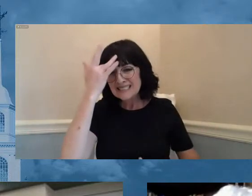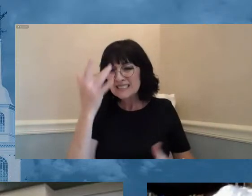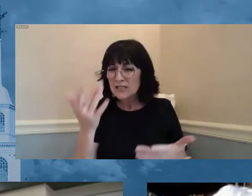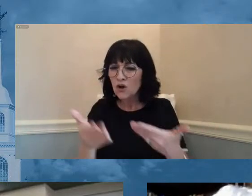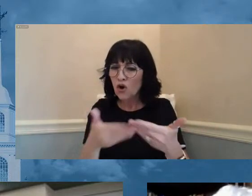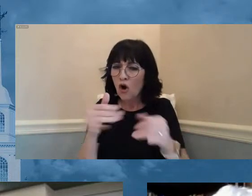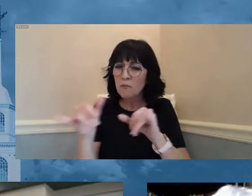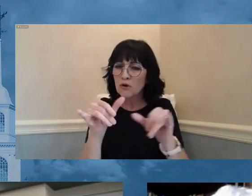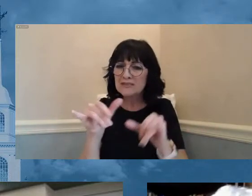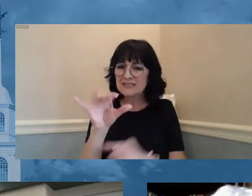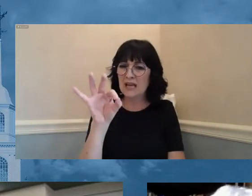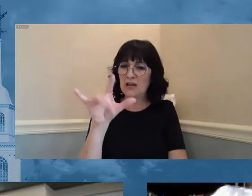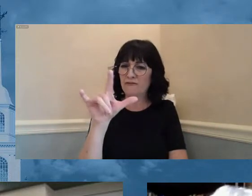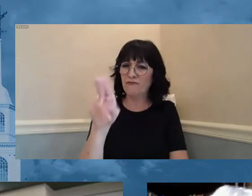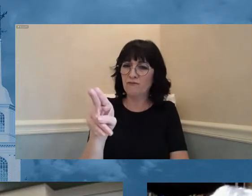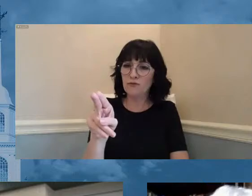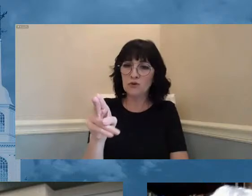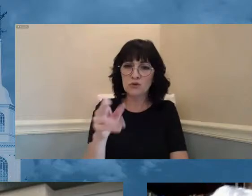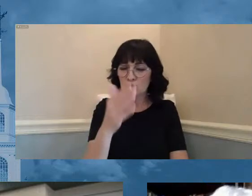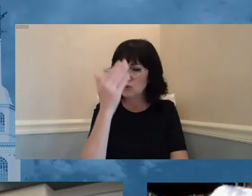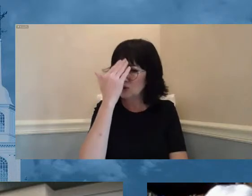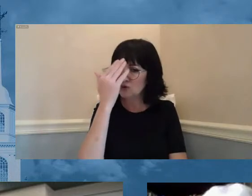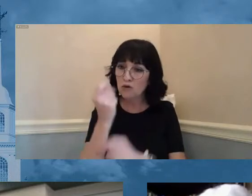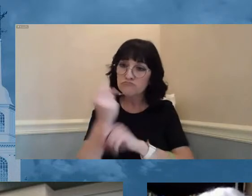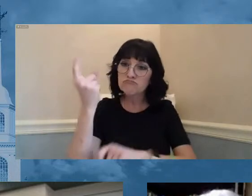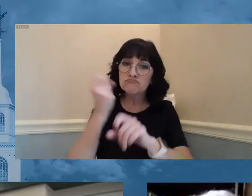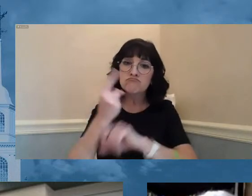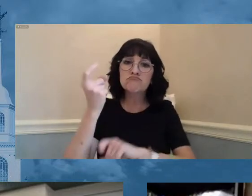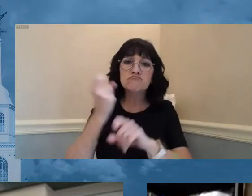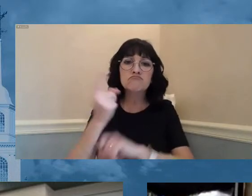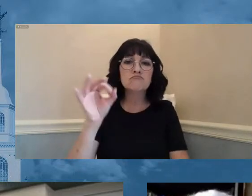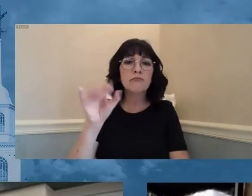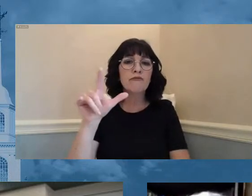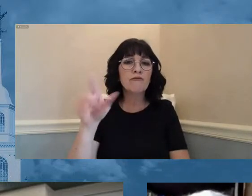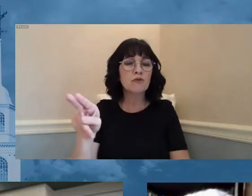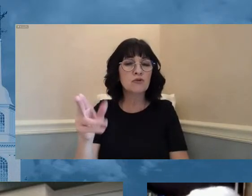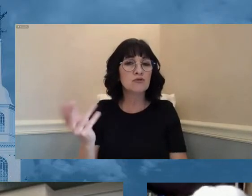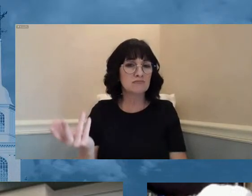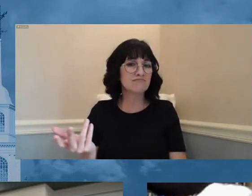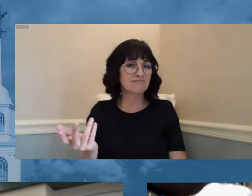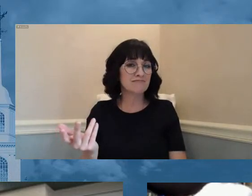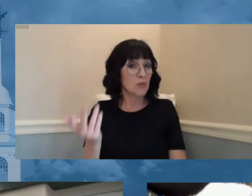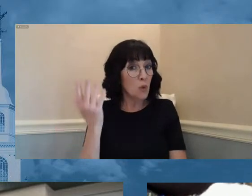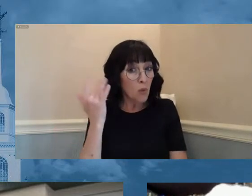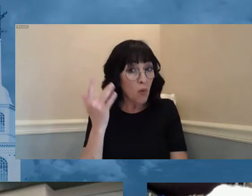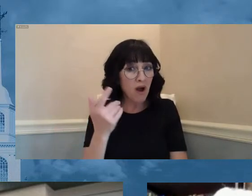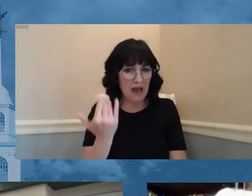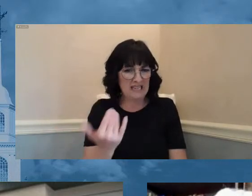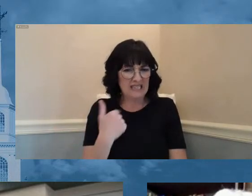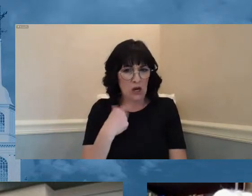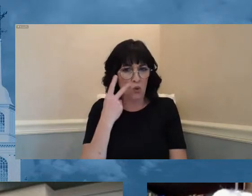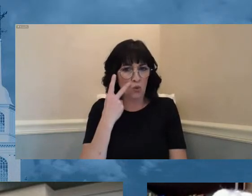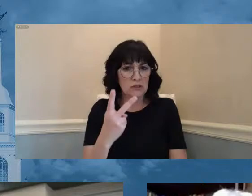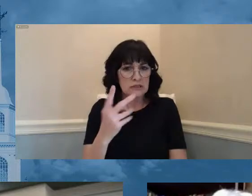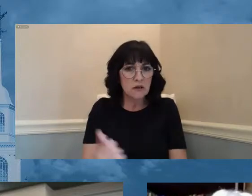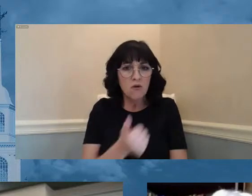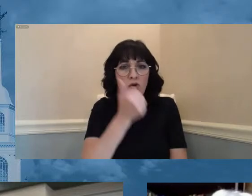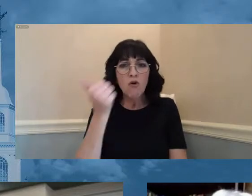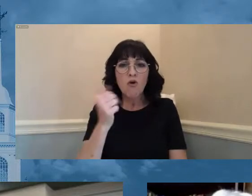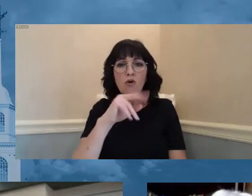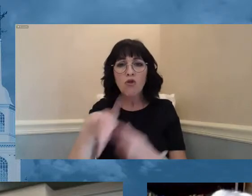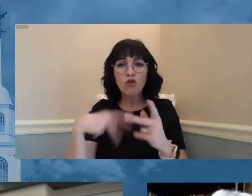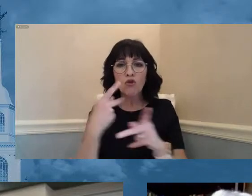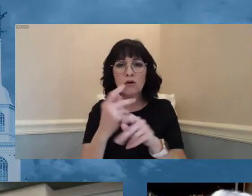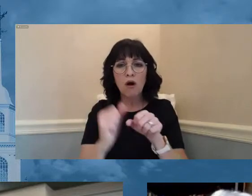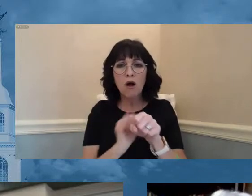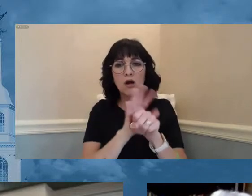booster shots are necessary, and especially because we are seeing these variants, these genetic mutations. And so